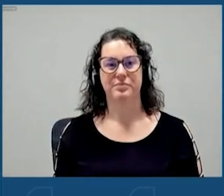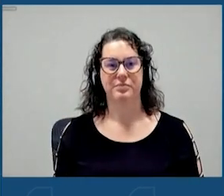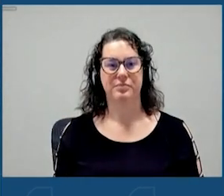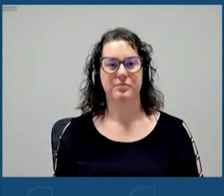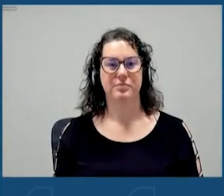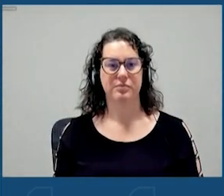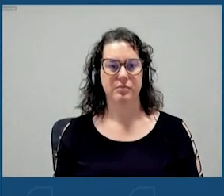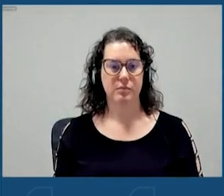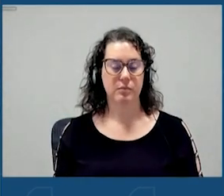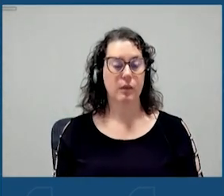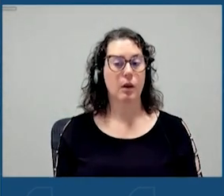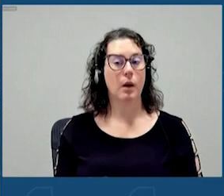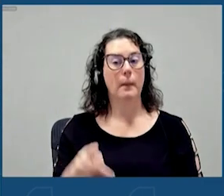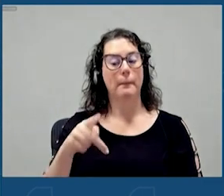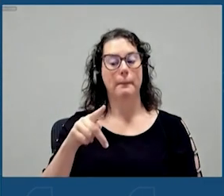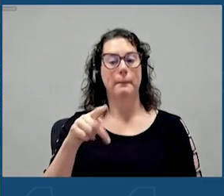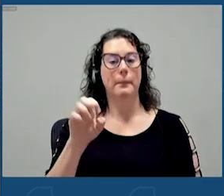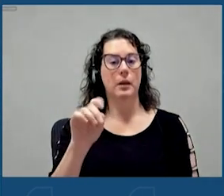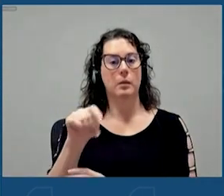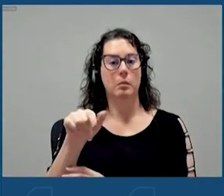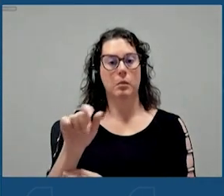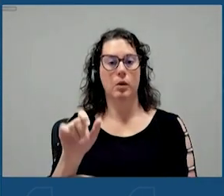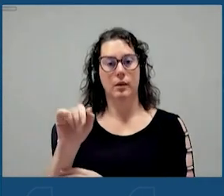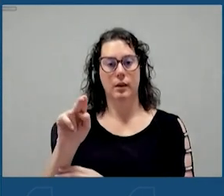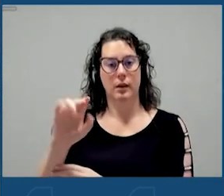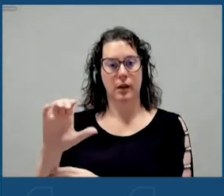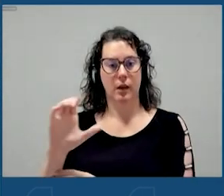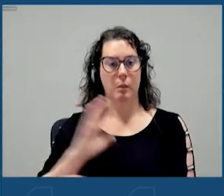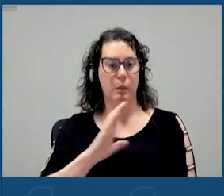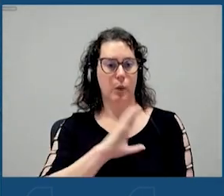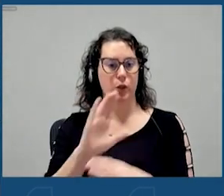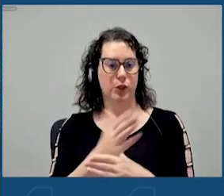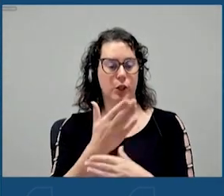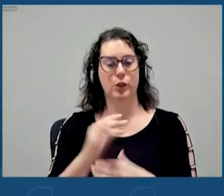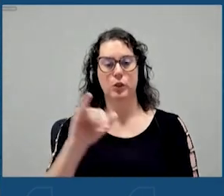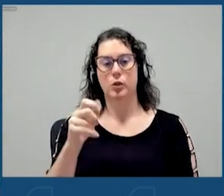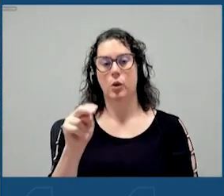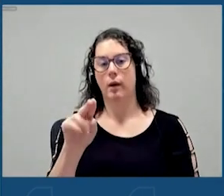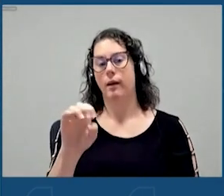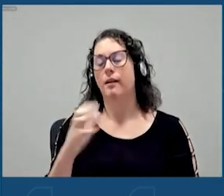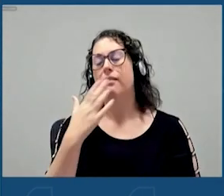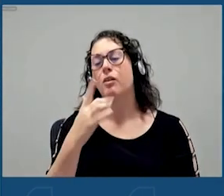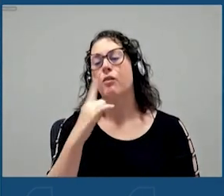And to our People Inc. Board Chair, Joanne Hudecki, thank you for your encouragement and leadership.